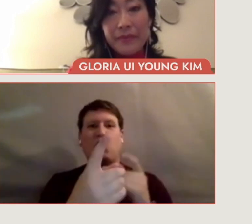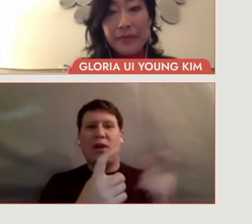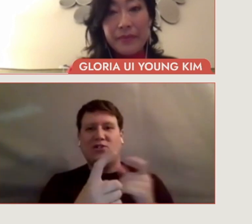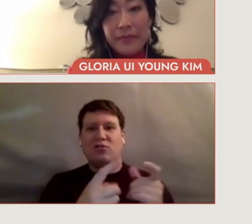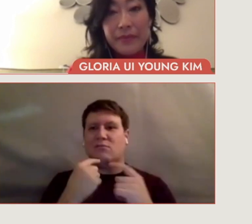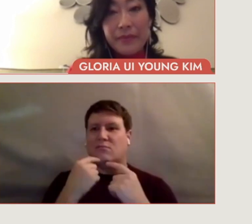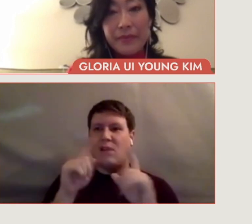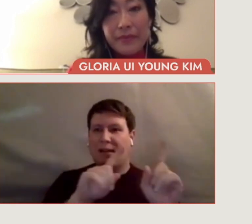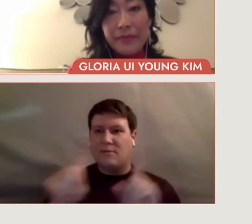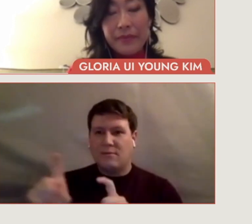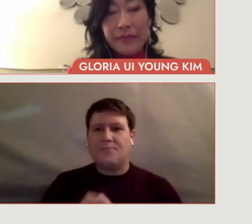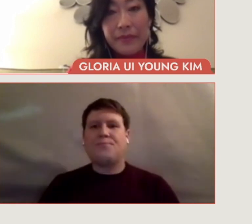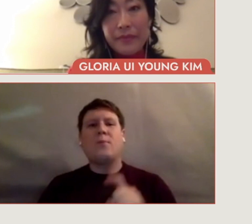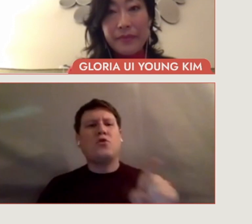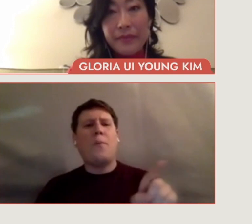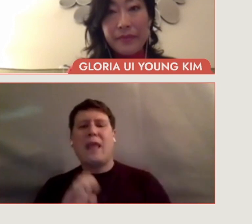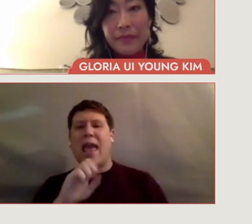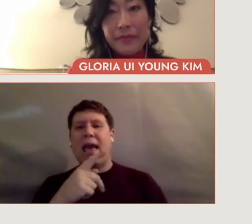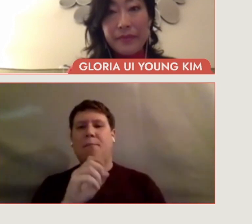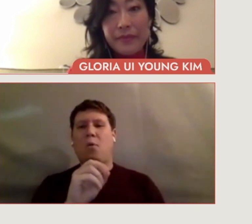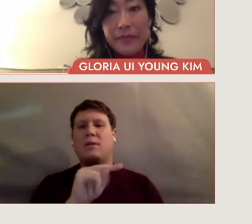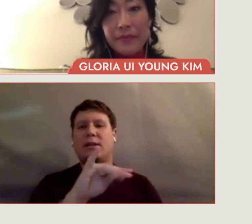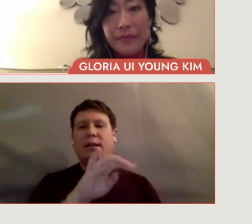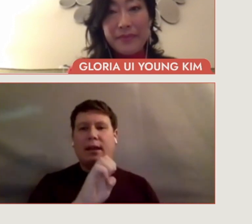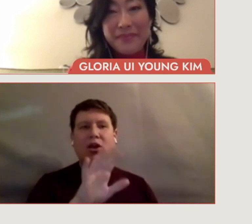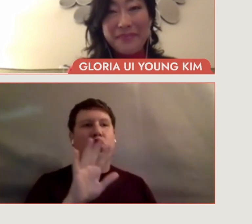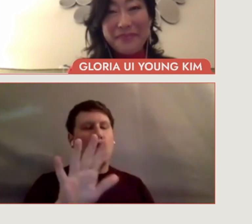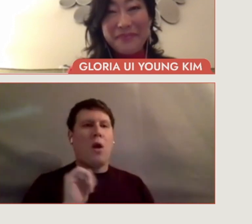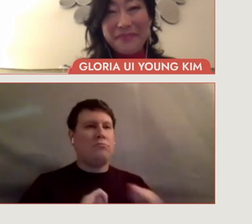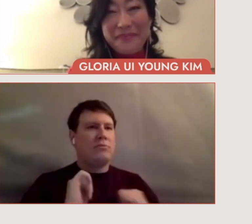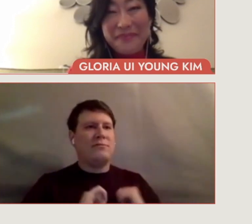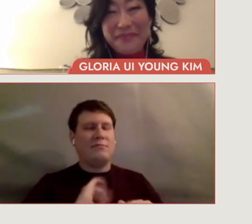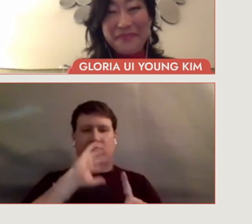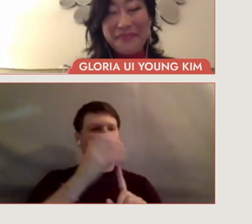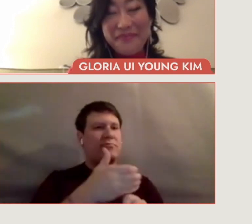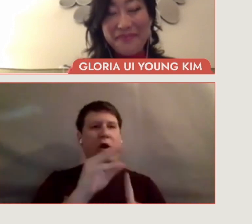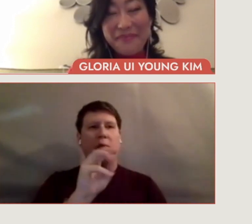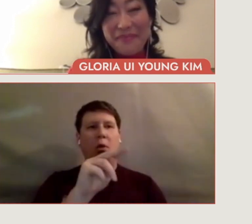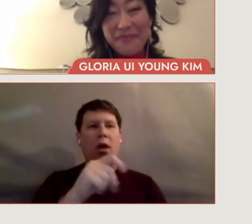Eponine. It says, Eponine, your portrayal of Mona was amazing. Thank you.